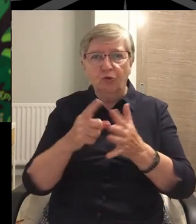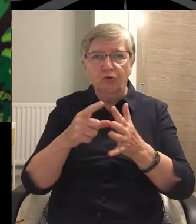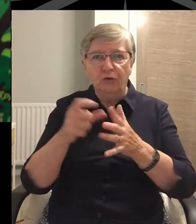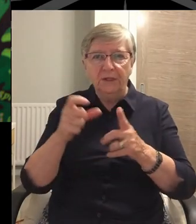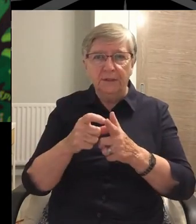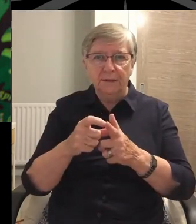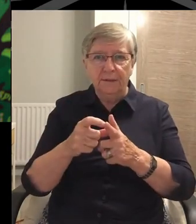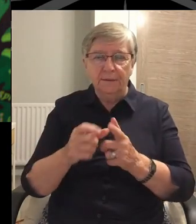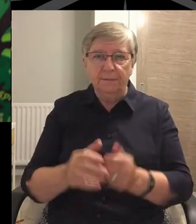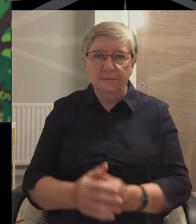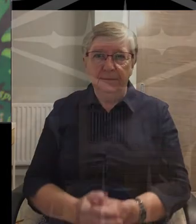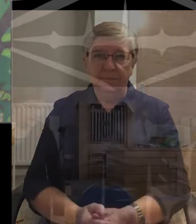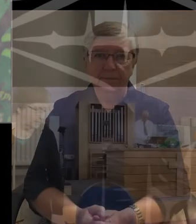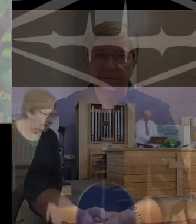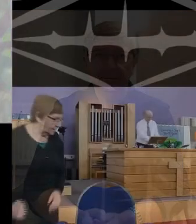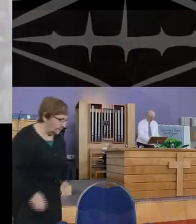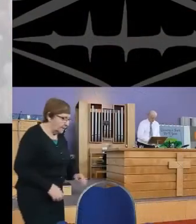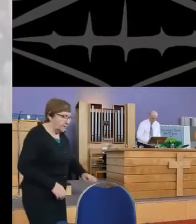in the words of the Apostles' Creed.